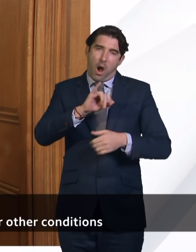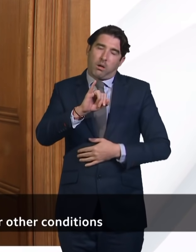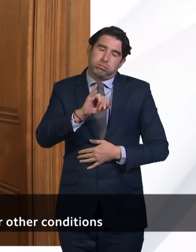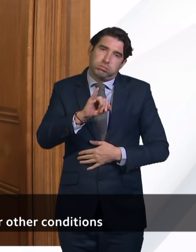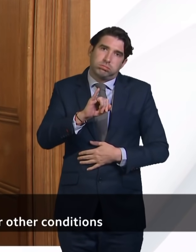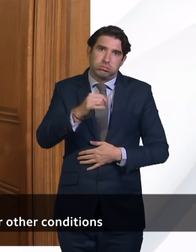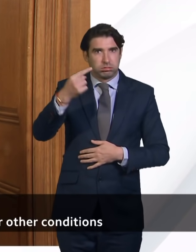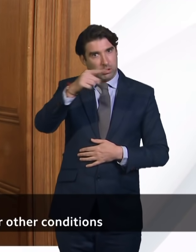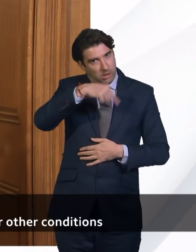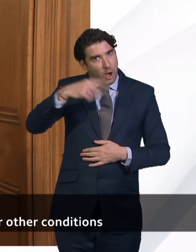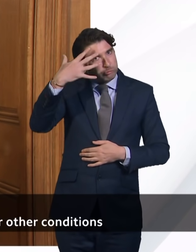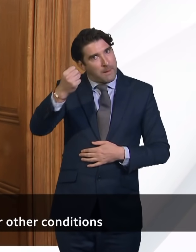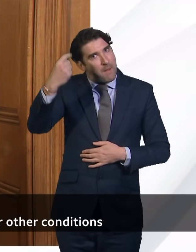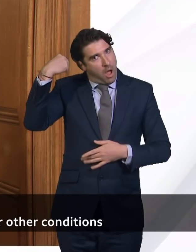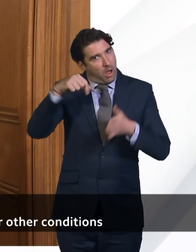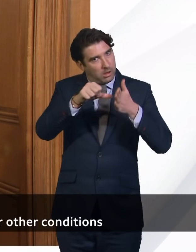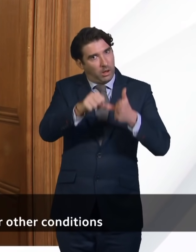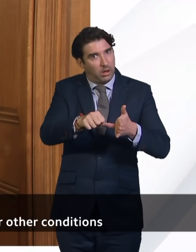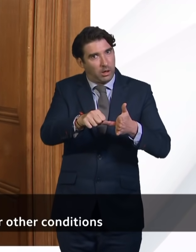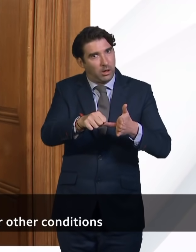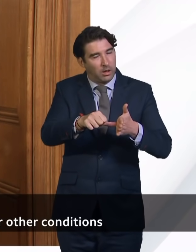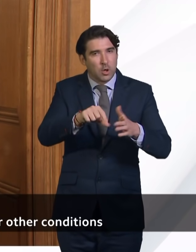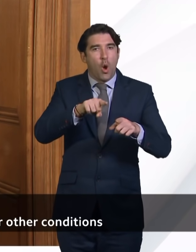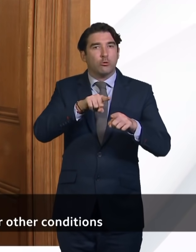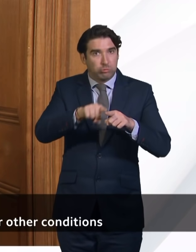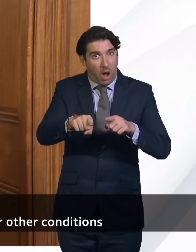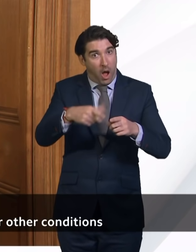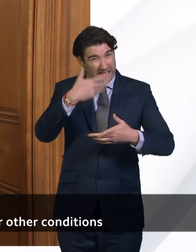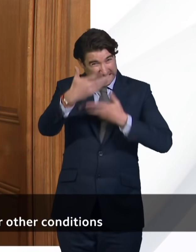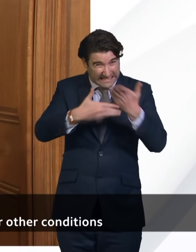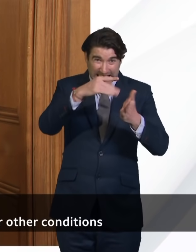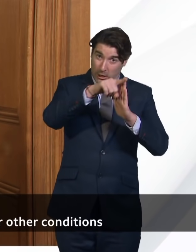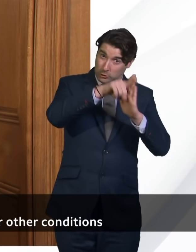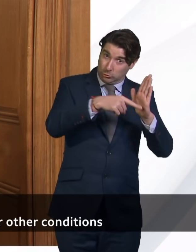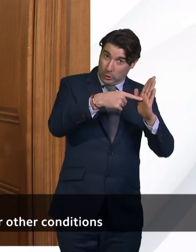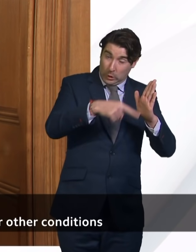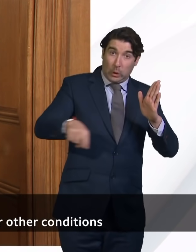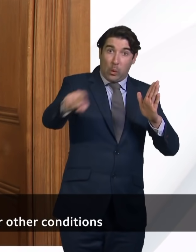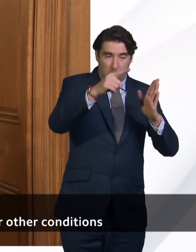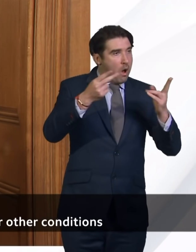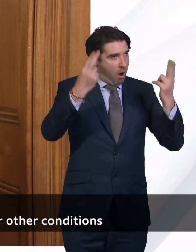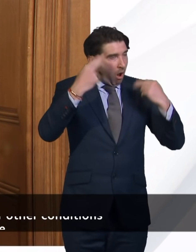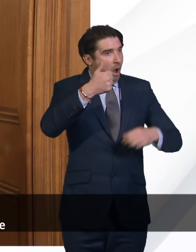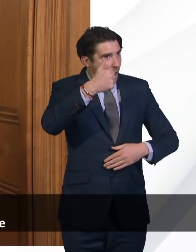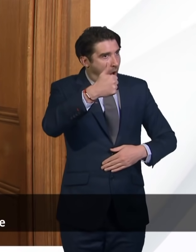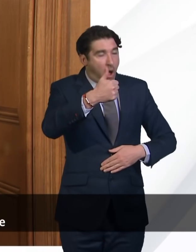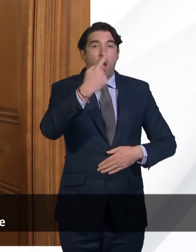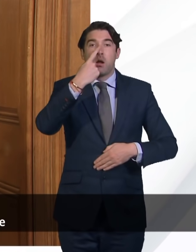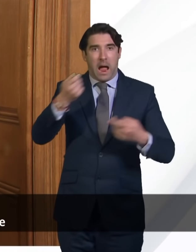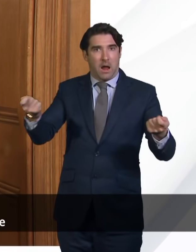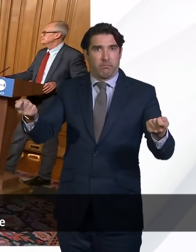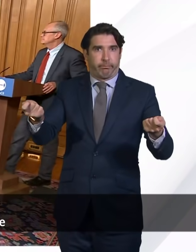can beat it by other means. We think we can beat it together by the means that we've described. But we've got to watch what's happening, and we will.